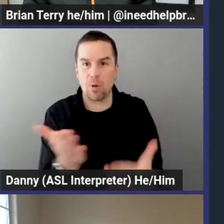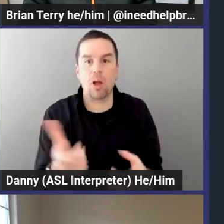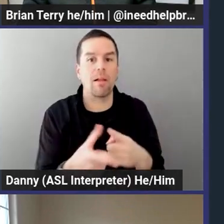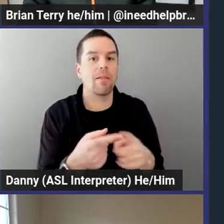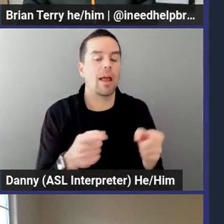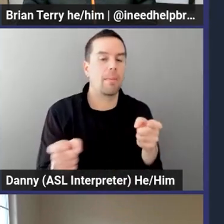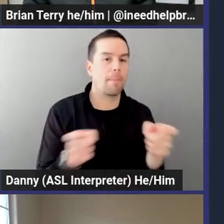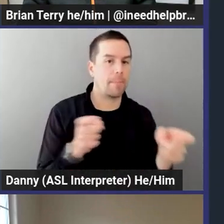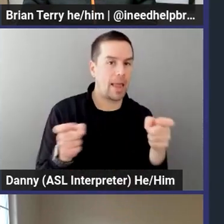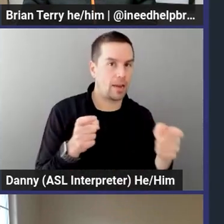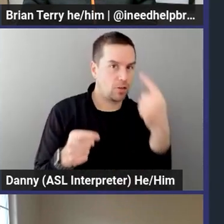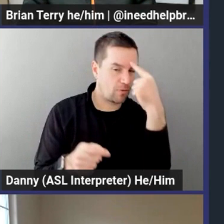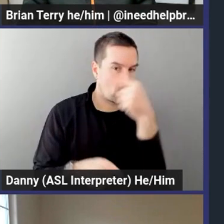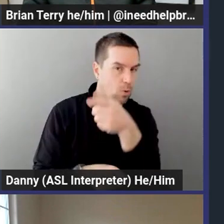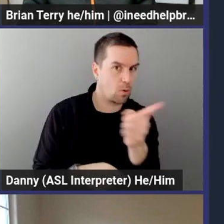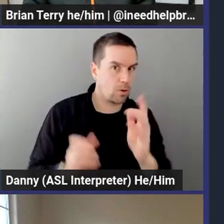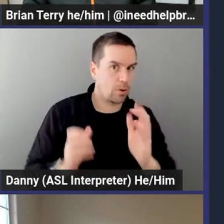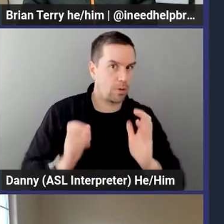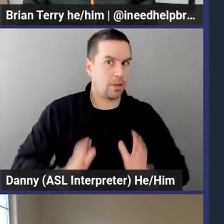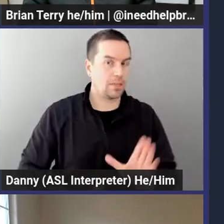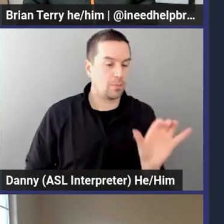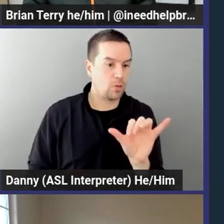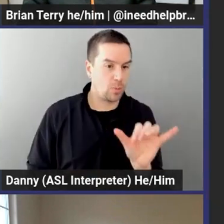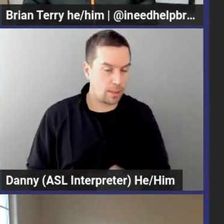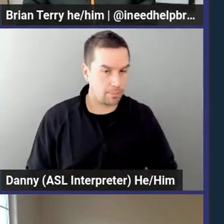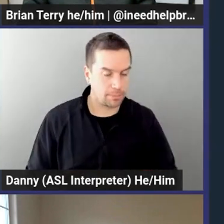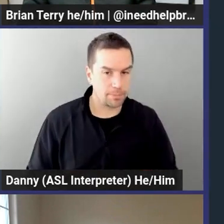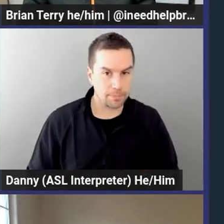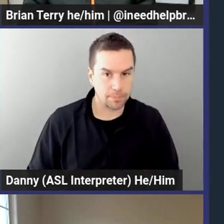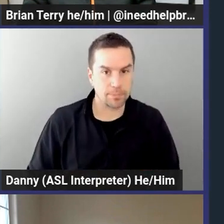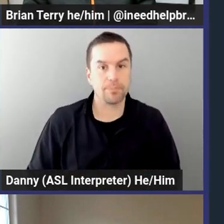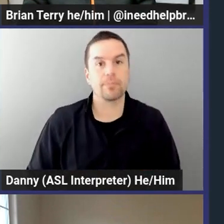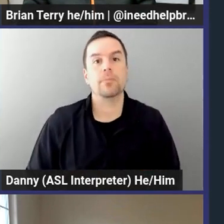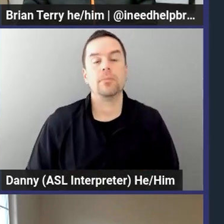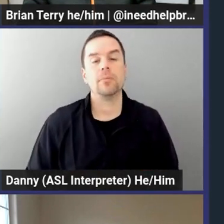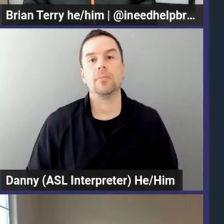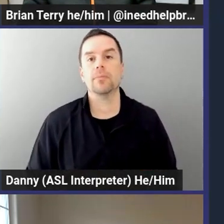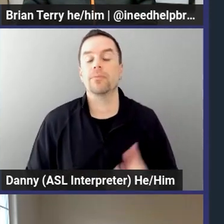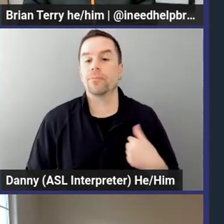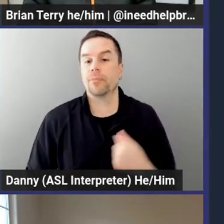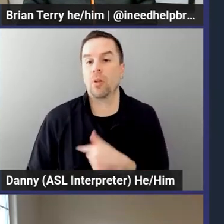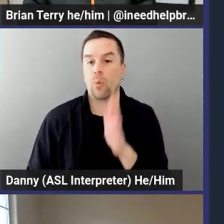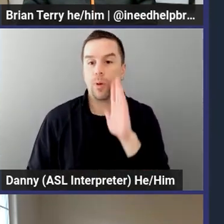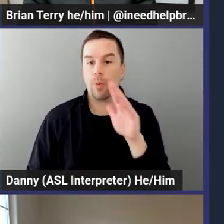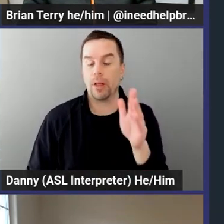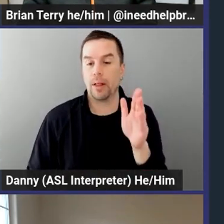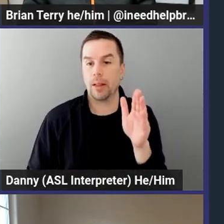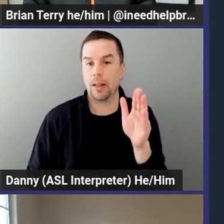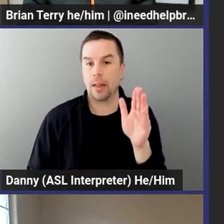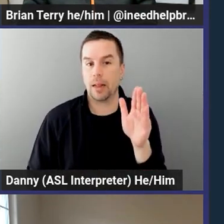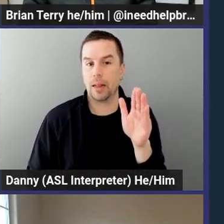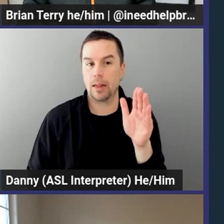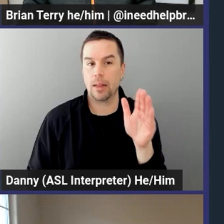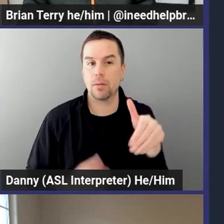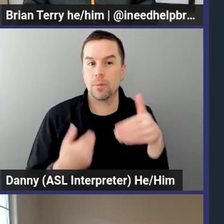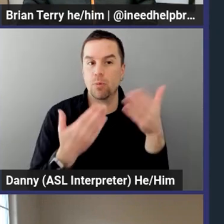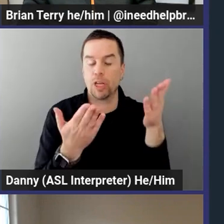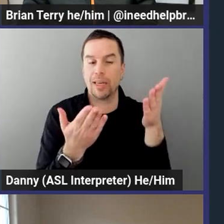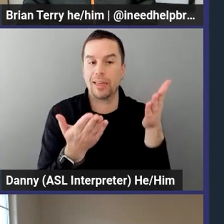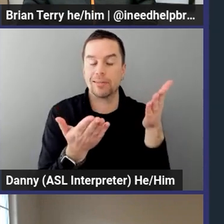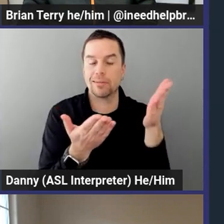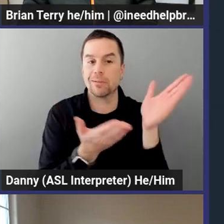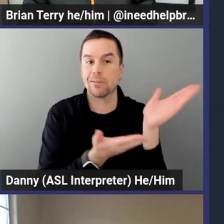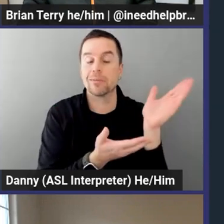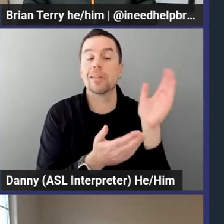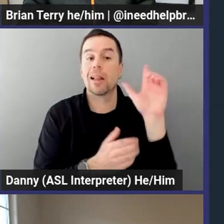well. And as a what we are going to bring down the line is a